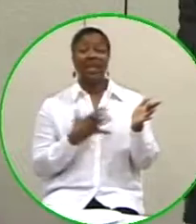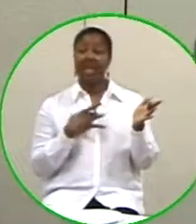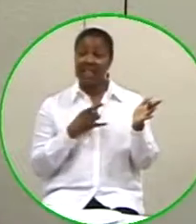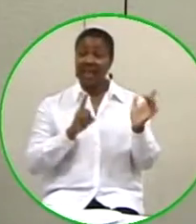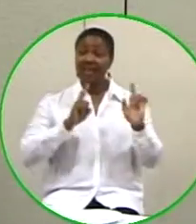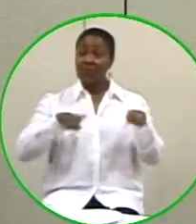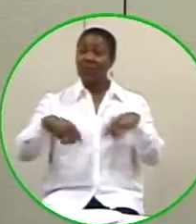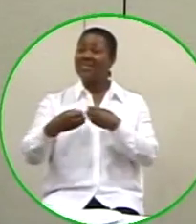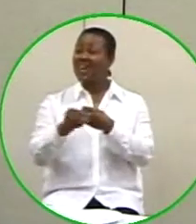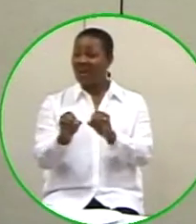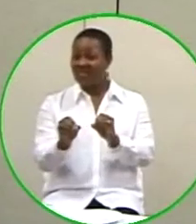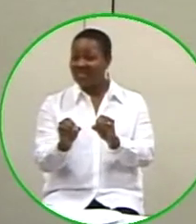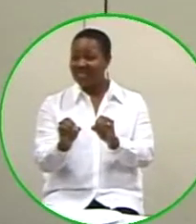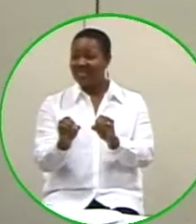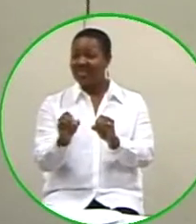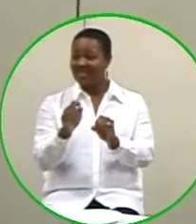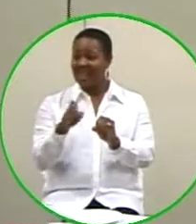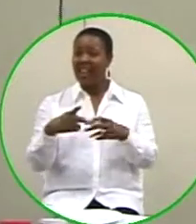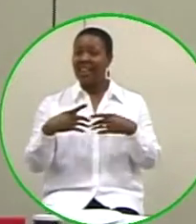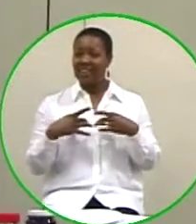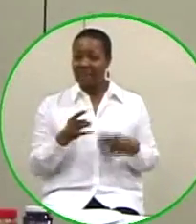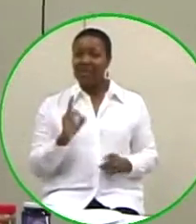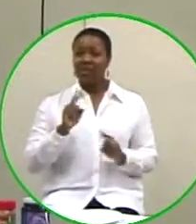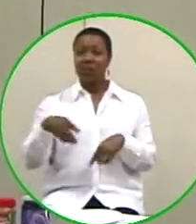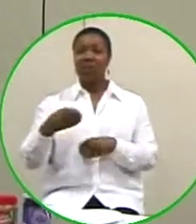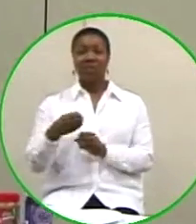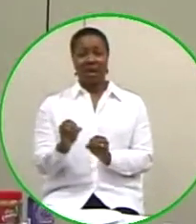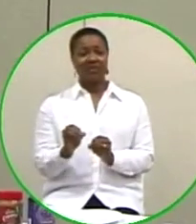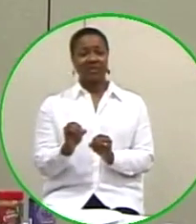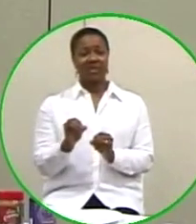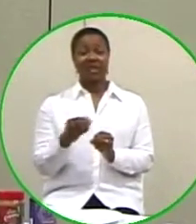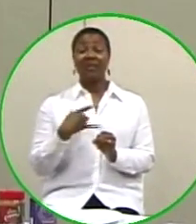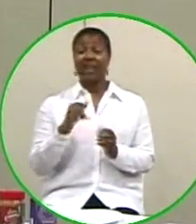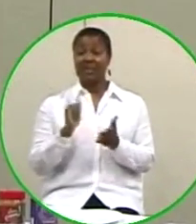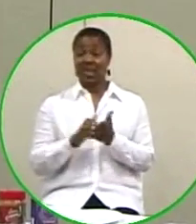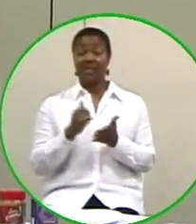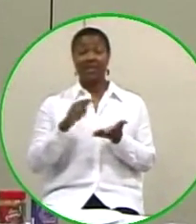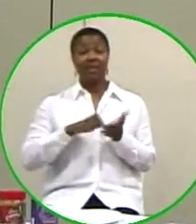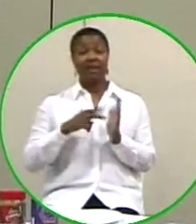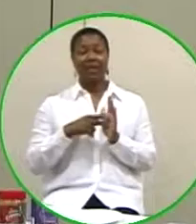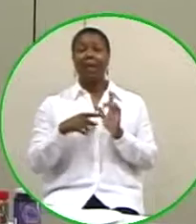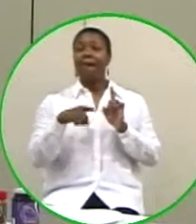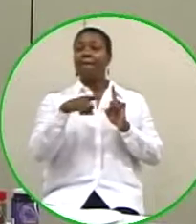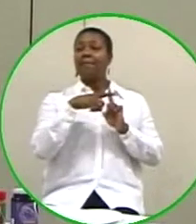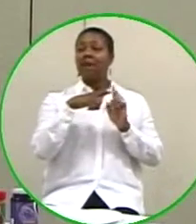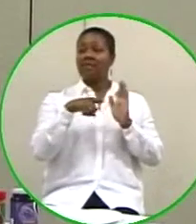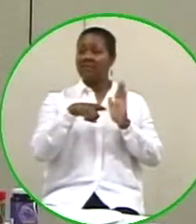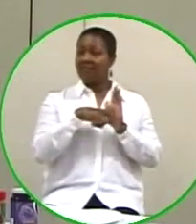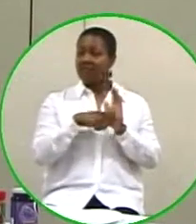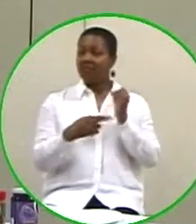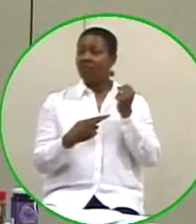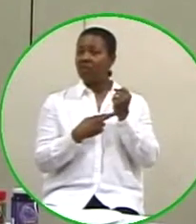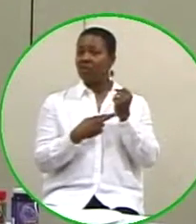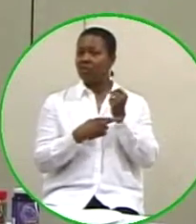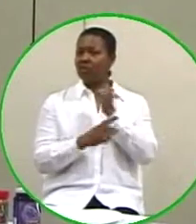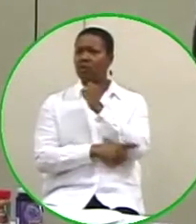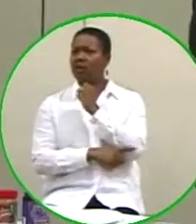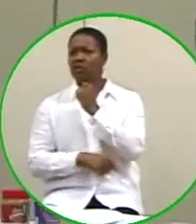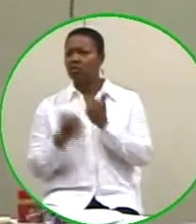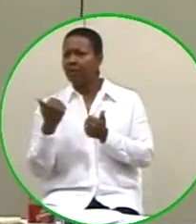He liked going to the office. If he likes going to the office, are we talking about positive, negative reinforcement or